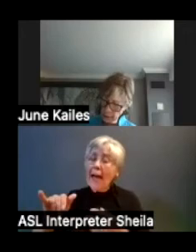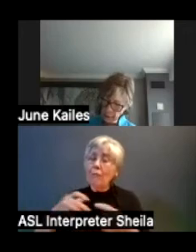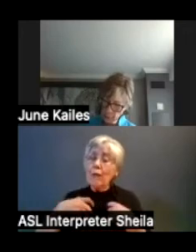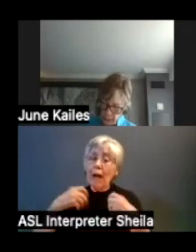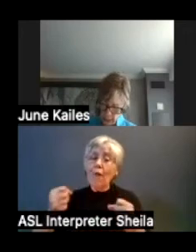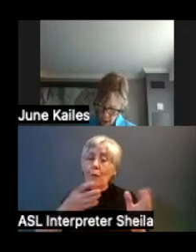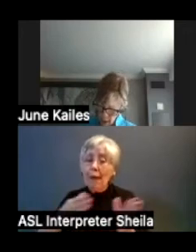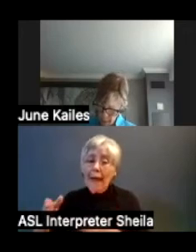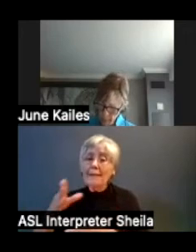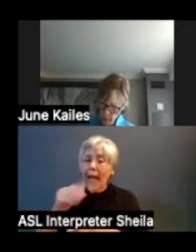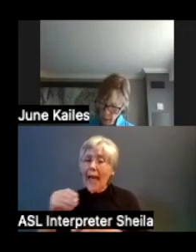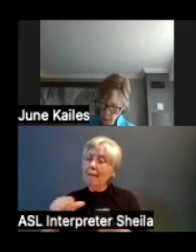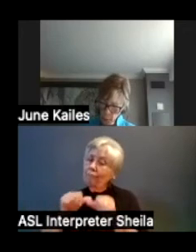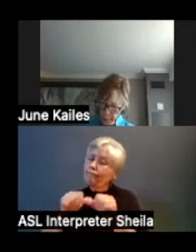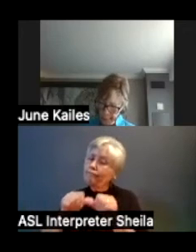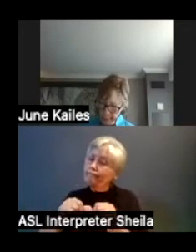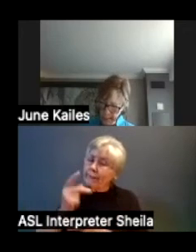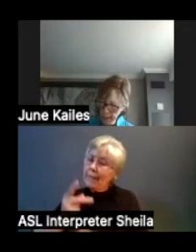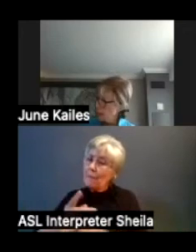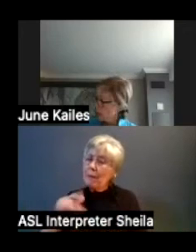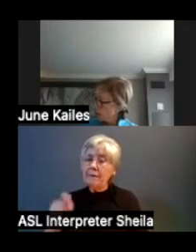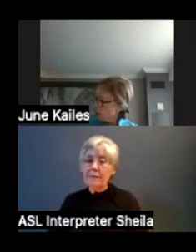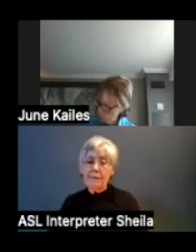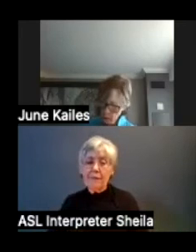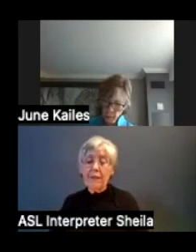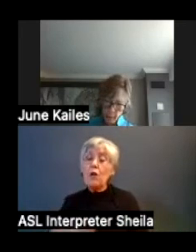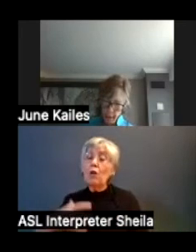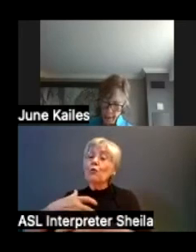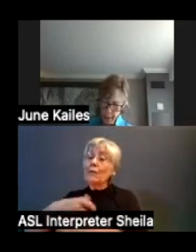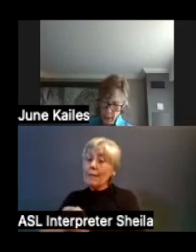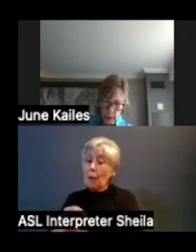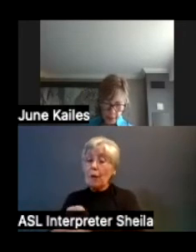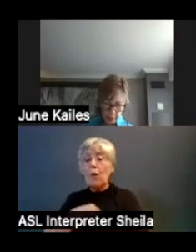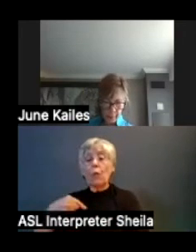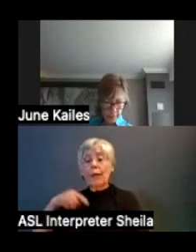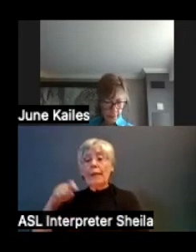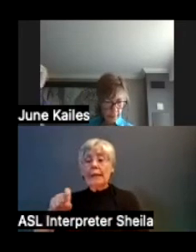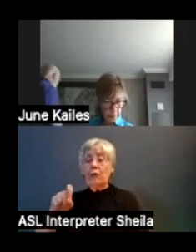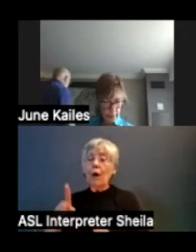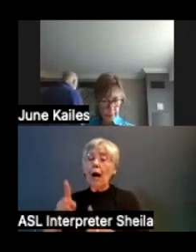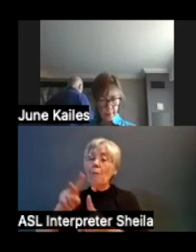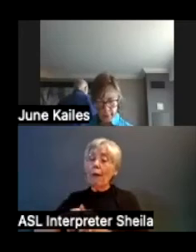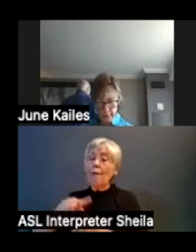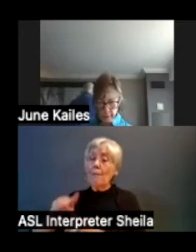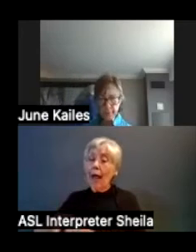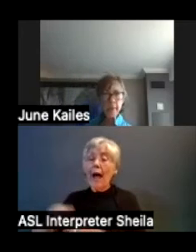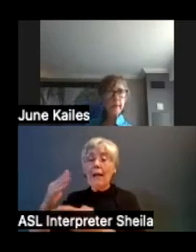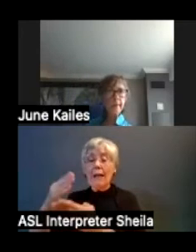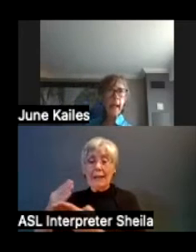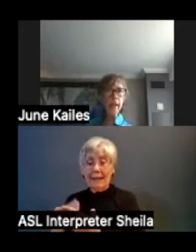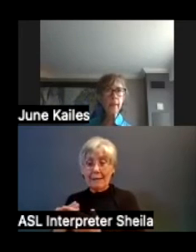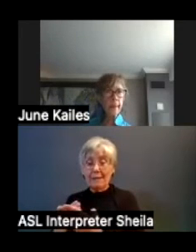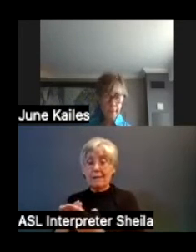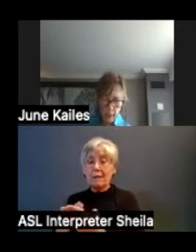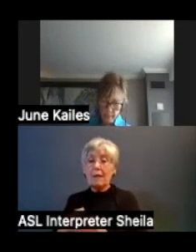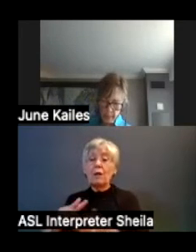So to sum this up, we need to apply the lessons so that someday we